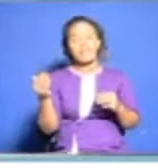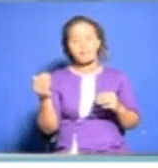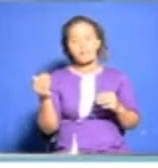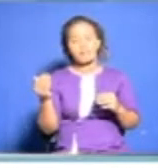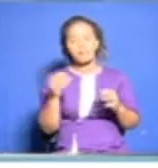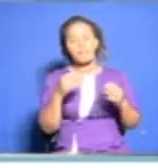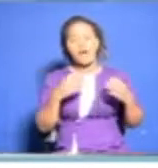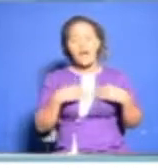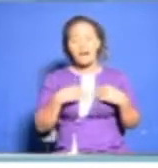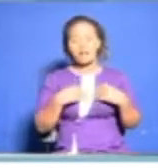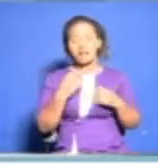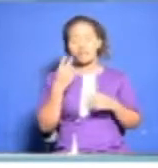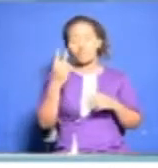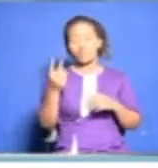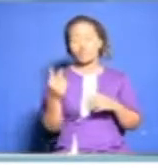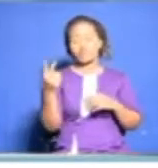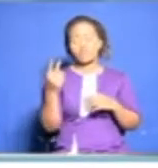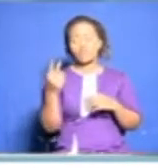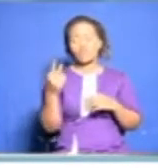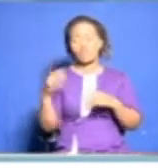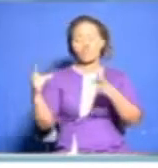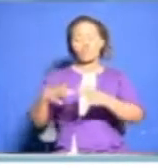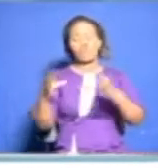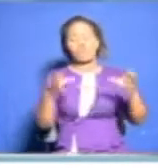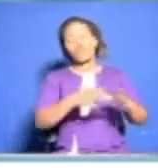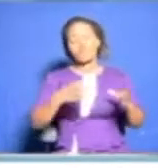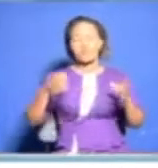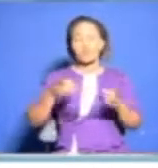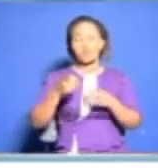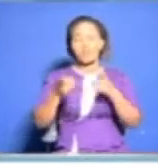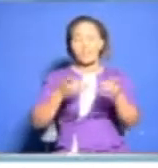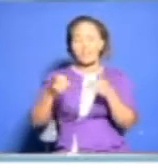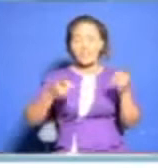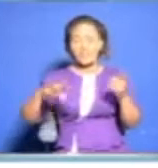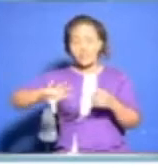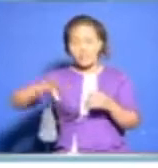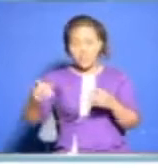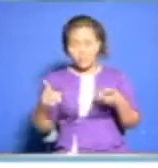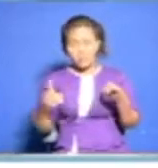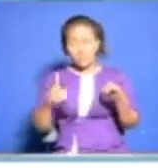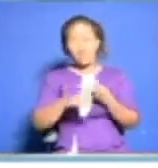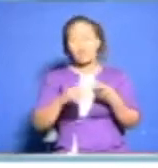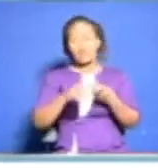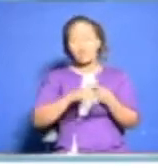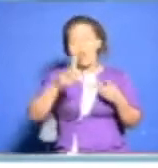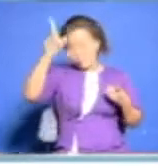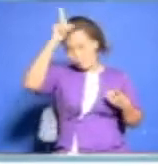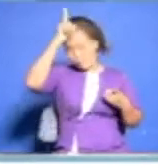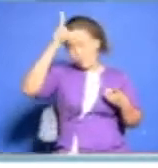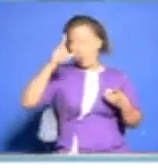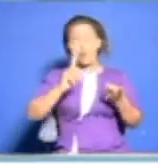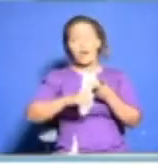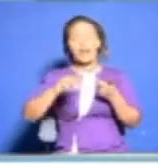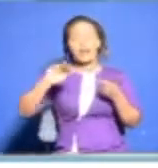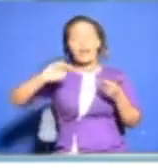there are two streams of governance in a county. There is what you'd call the rural stream and the urban